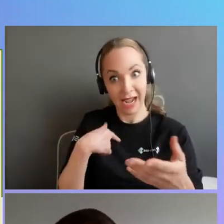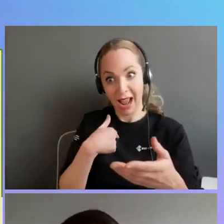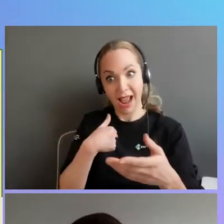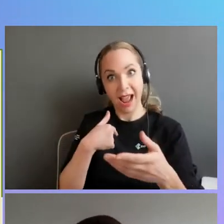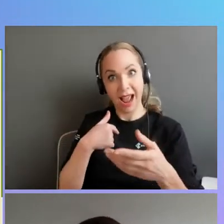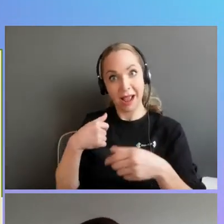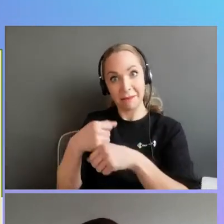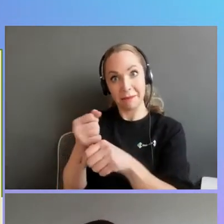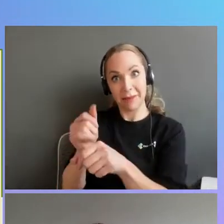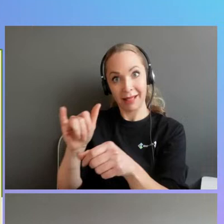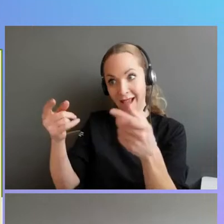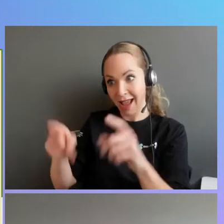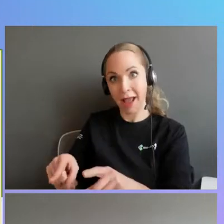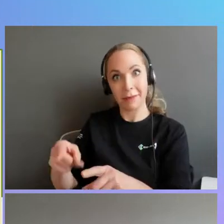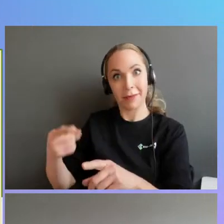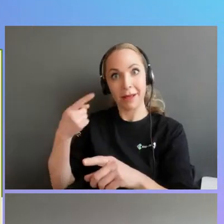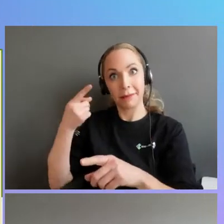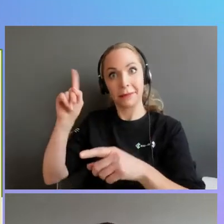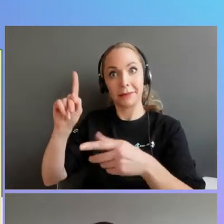code?